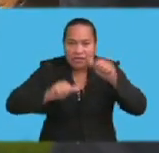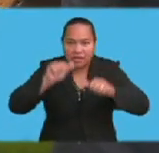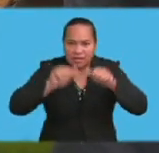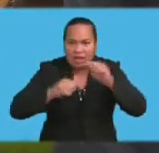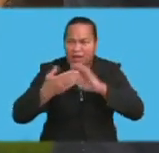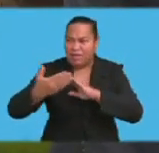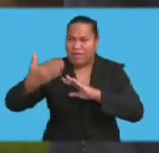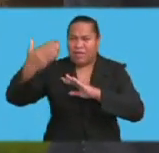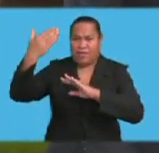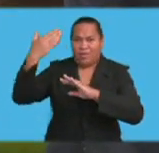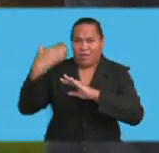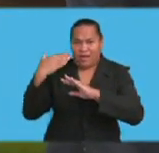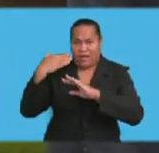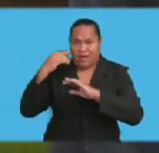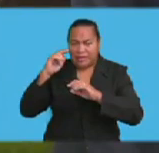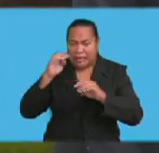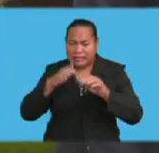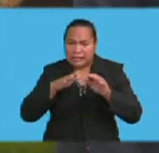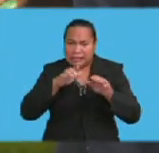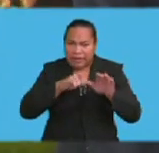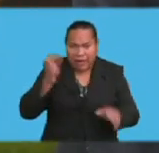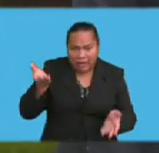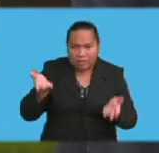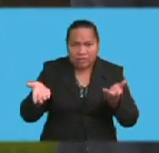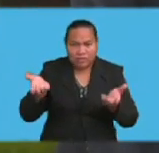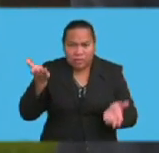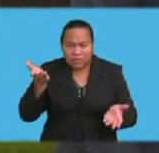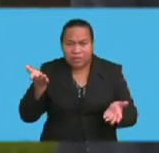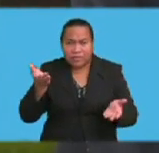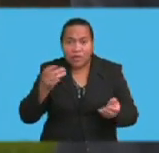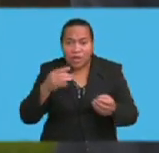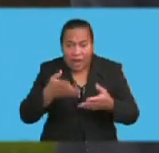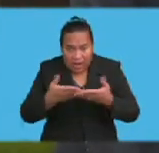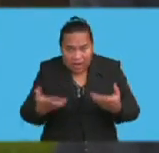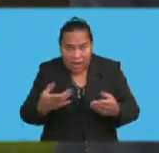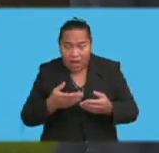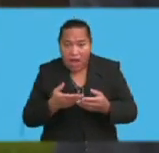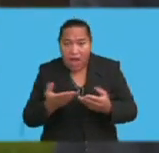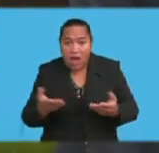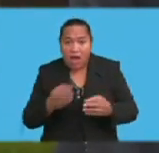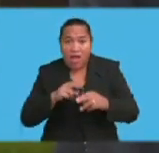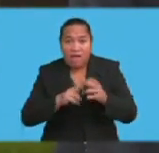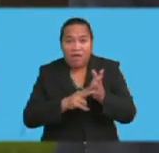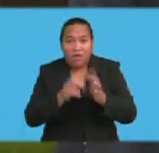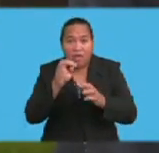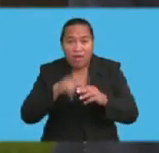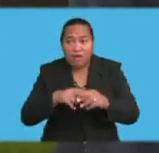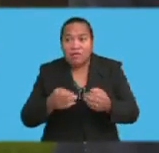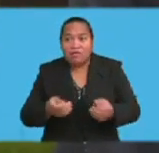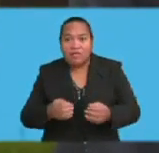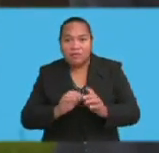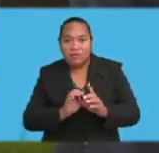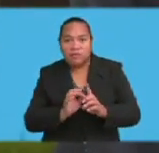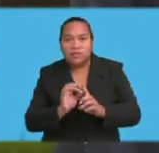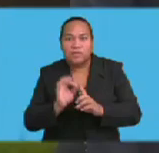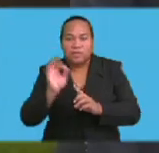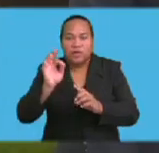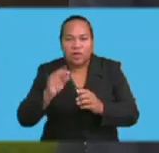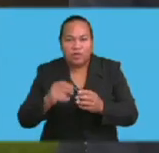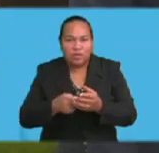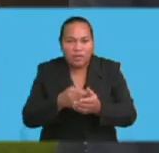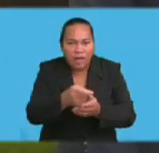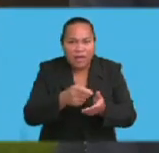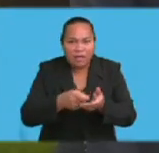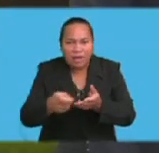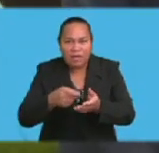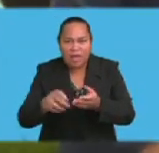indicated that the way that the FNPF is continuing its operations and indeed the payment of pensions, where there is a